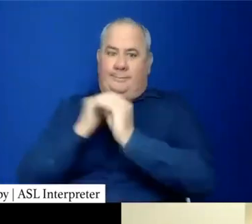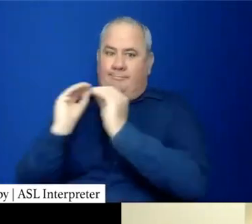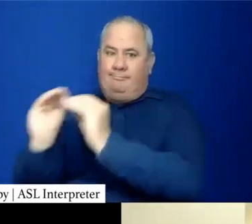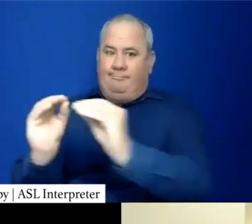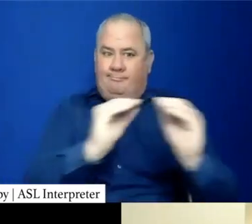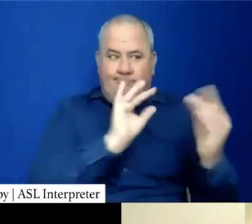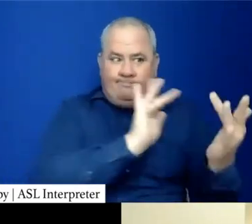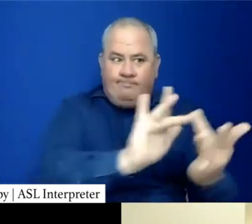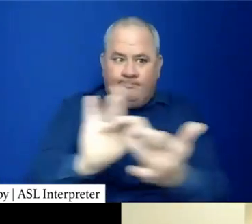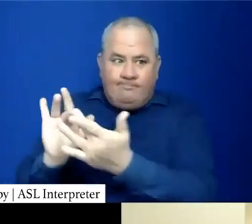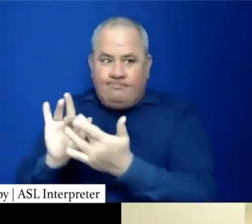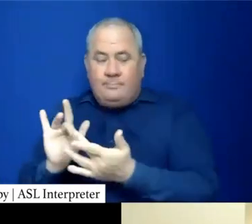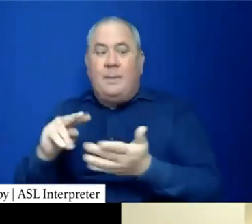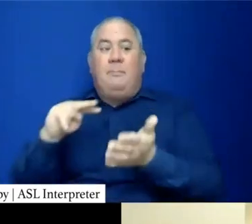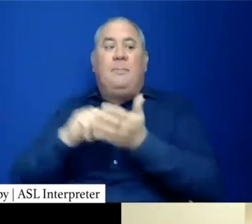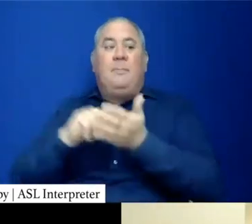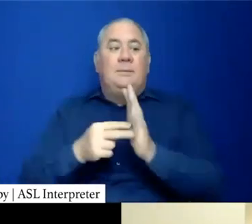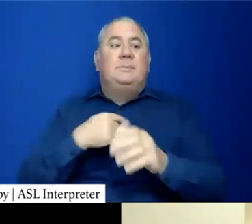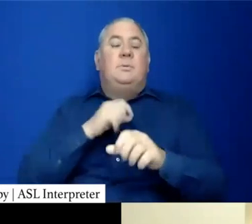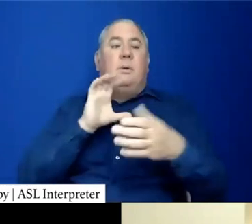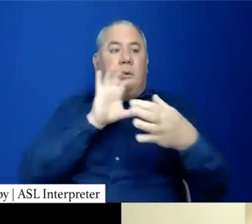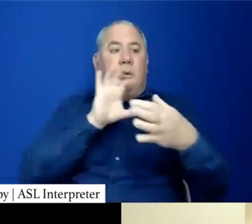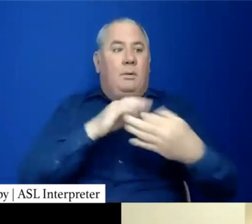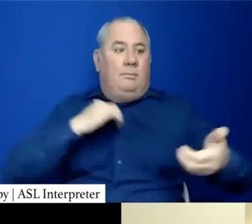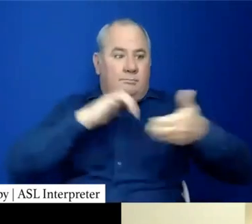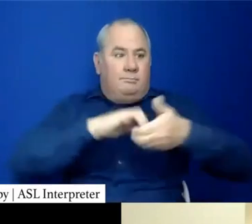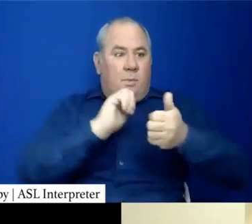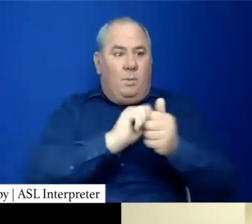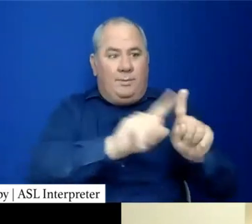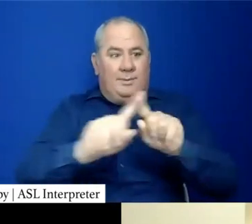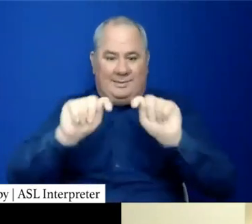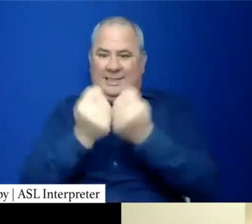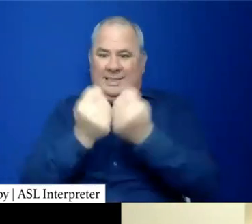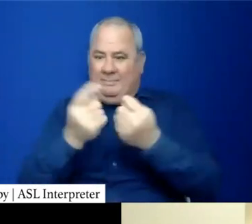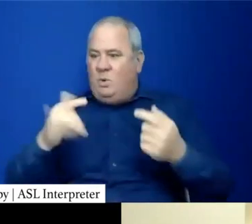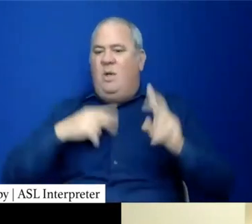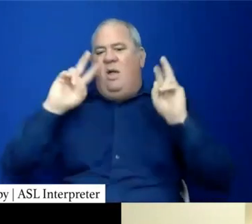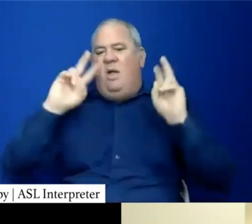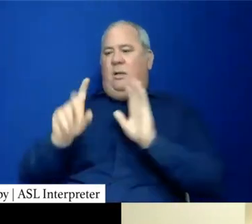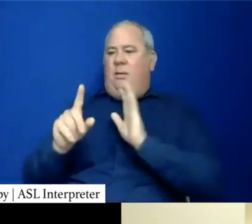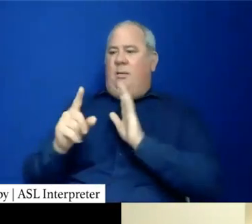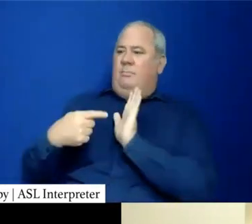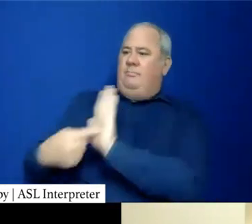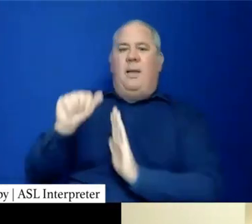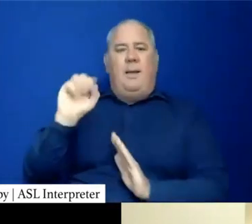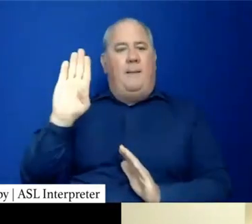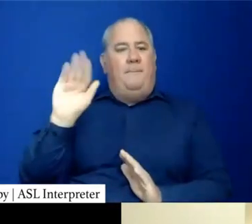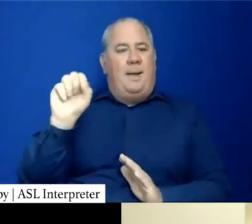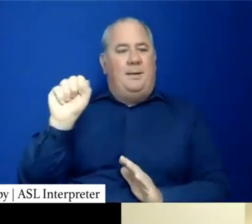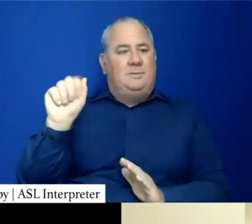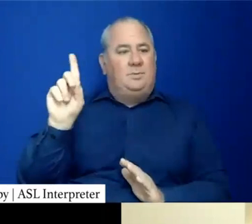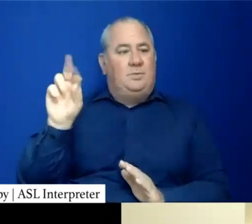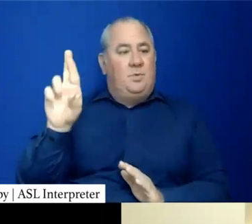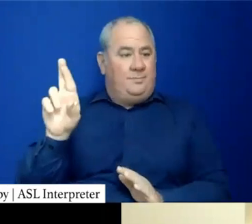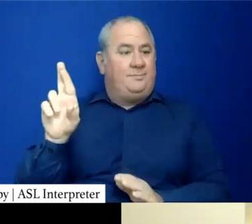So I work with a team of vaccine ambassadors, and I promise this gets back around to the story eventually. I work with a group